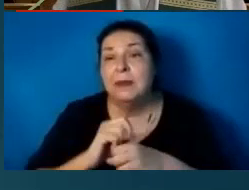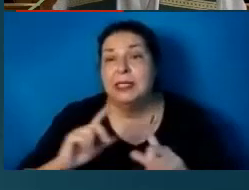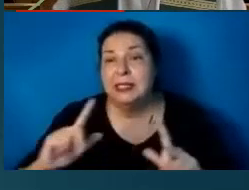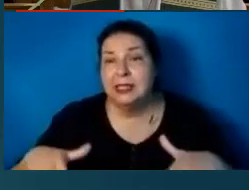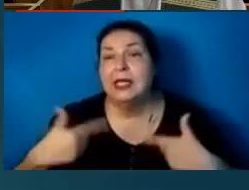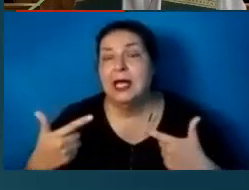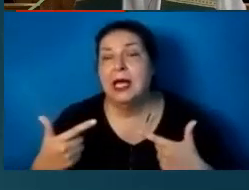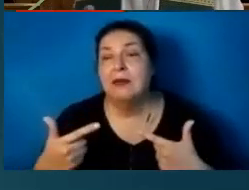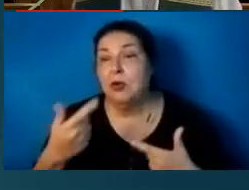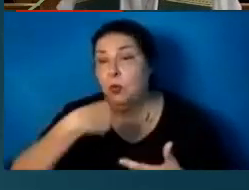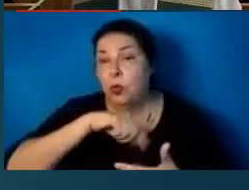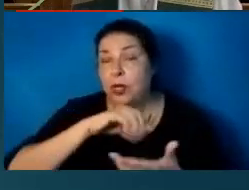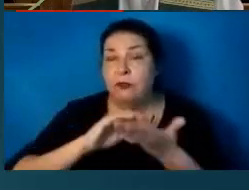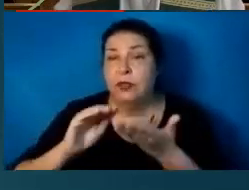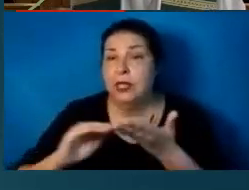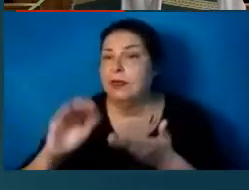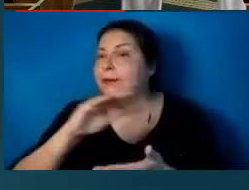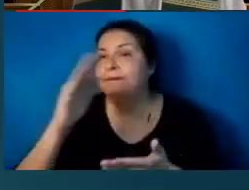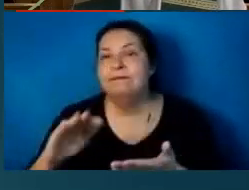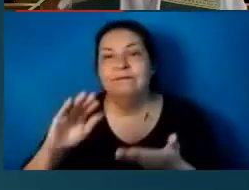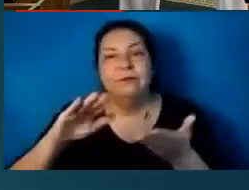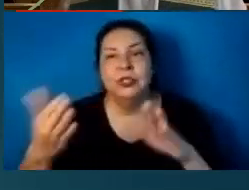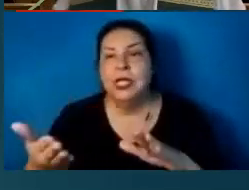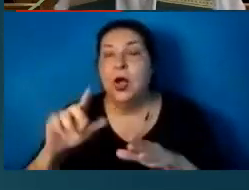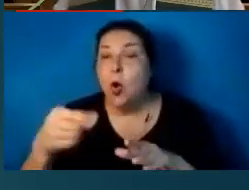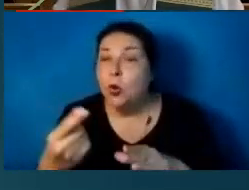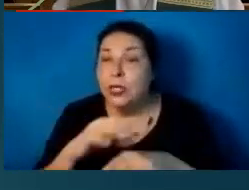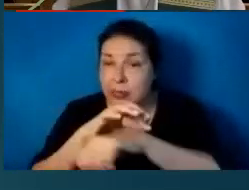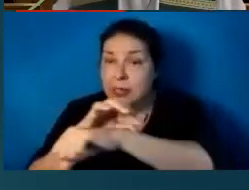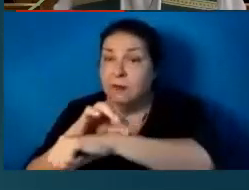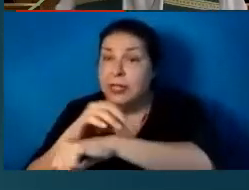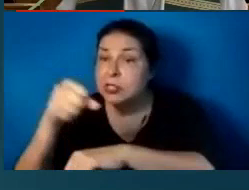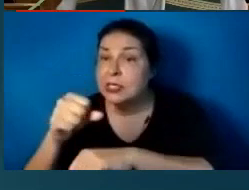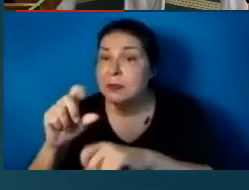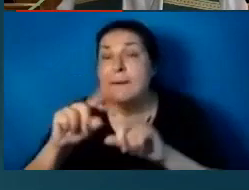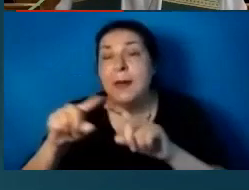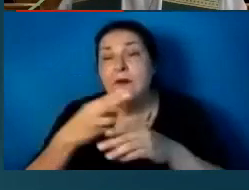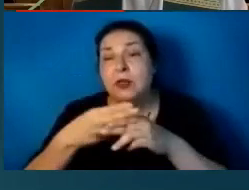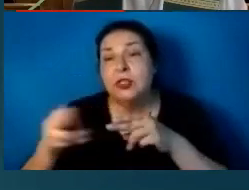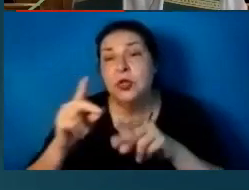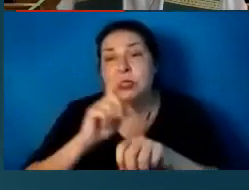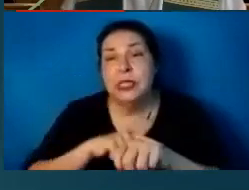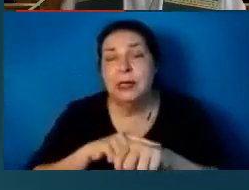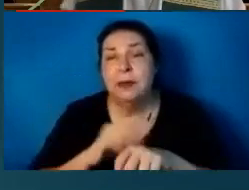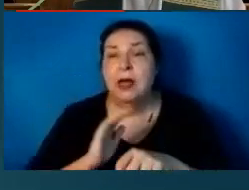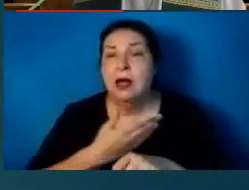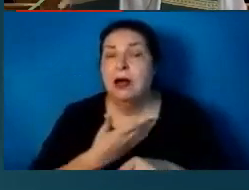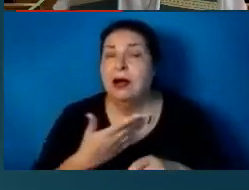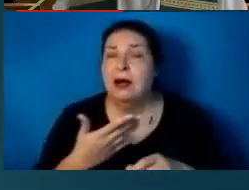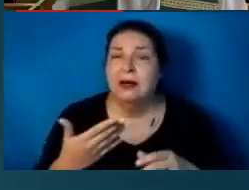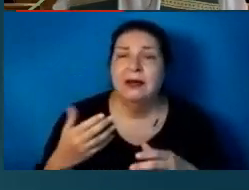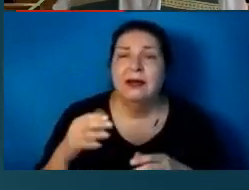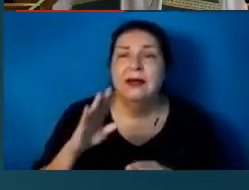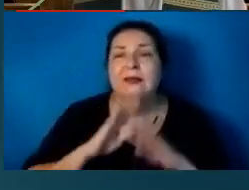never to die except the flesh part, and then only for a time. Our reproach is gone, and in